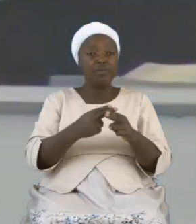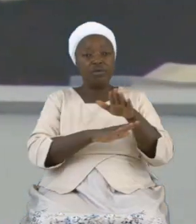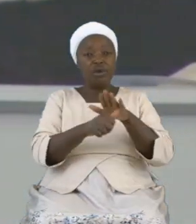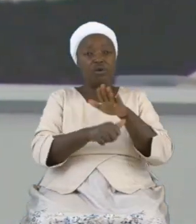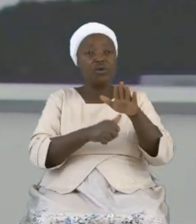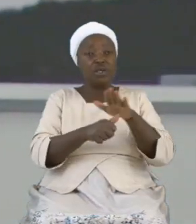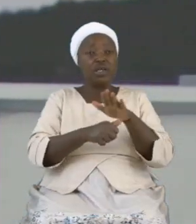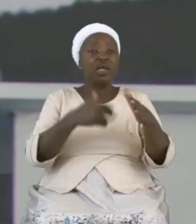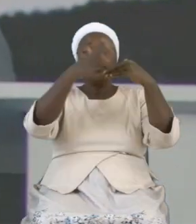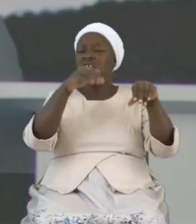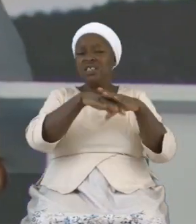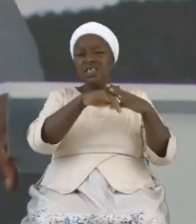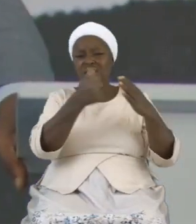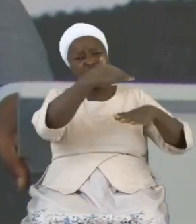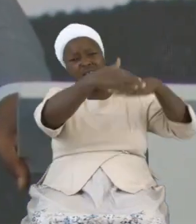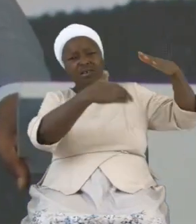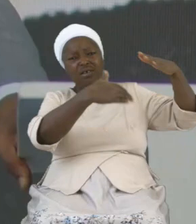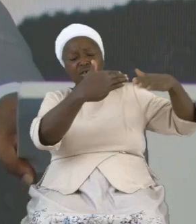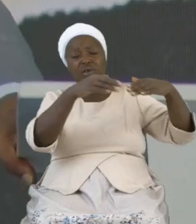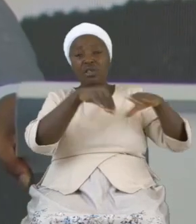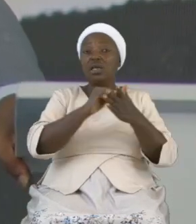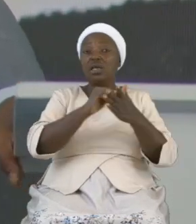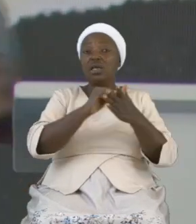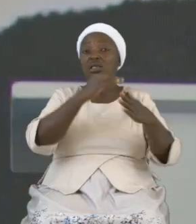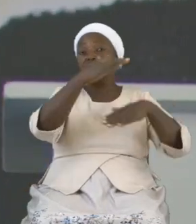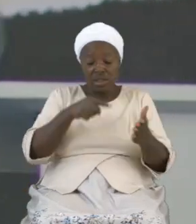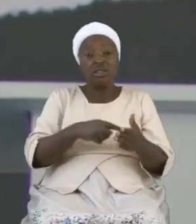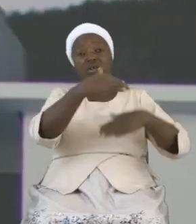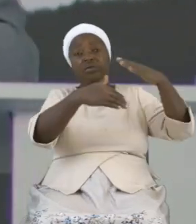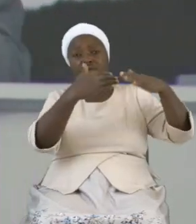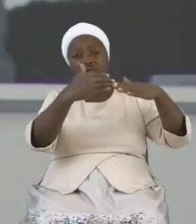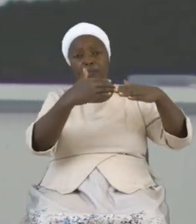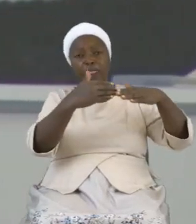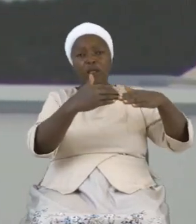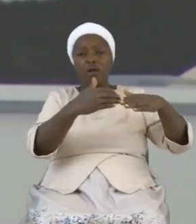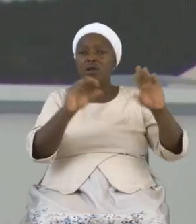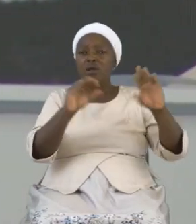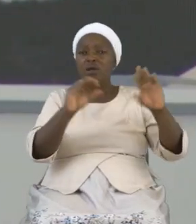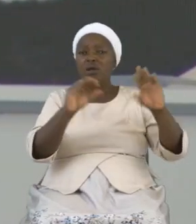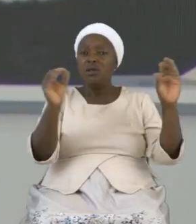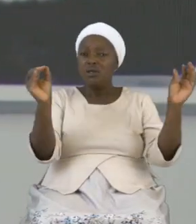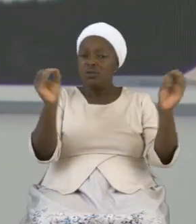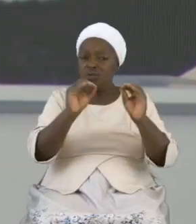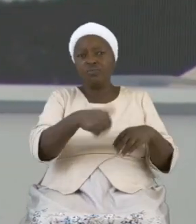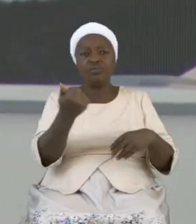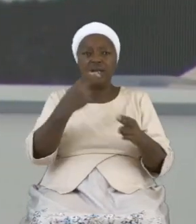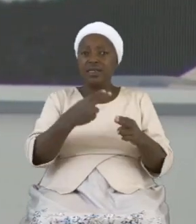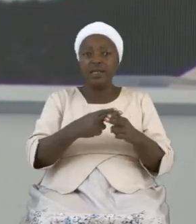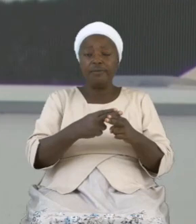generation, in that generation or in this generation, no other name under